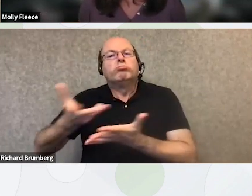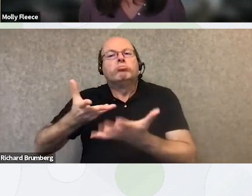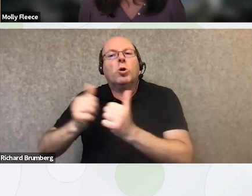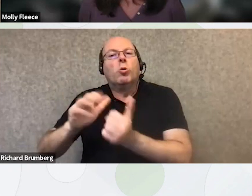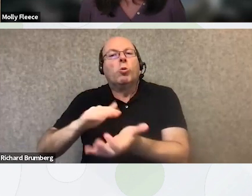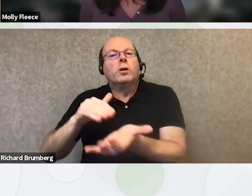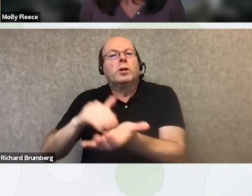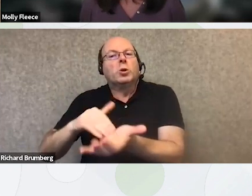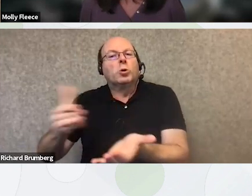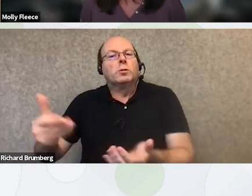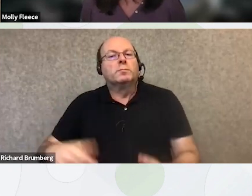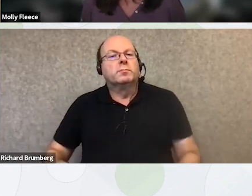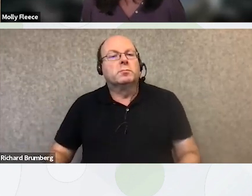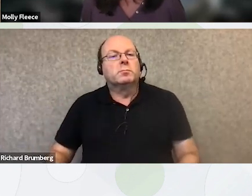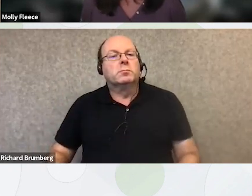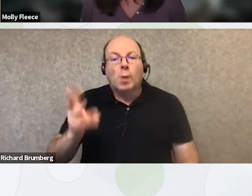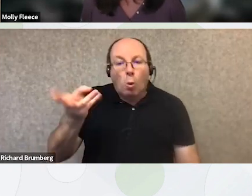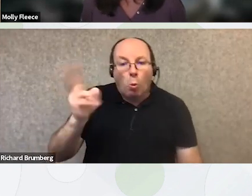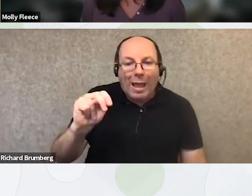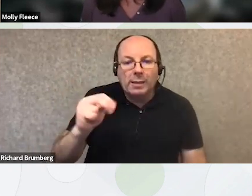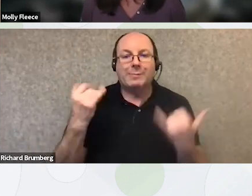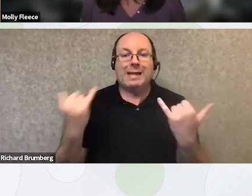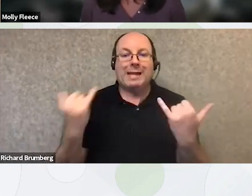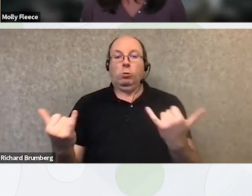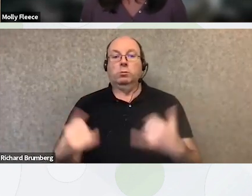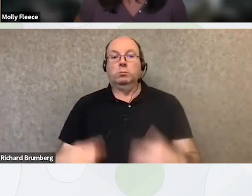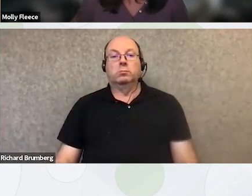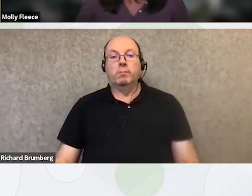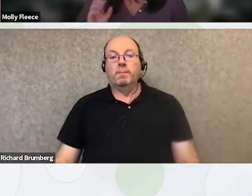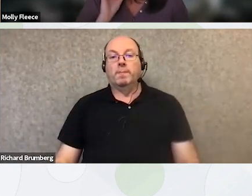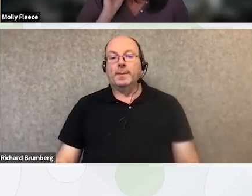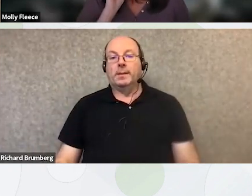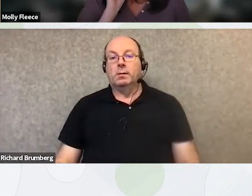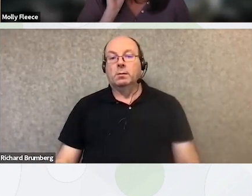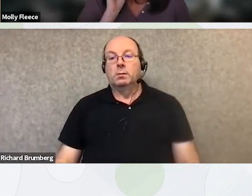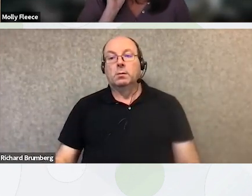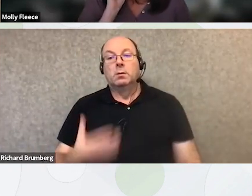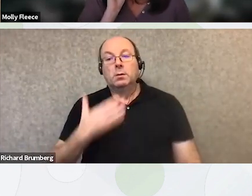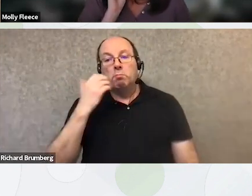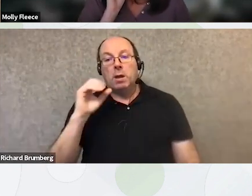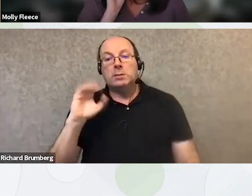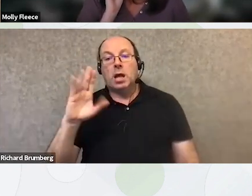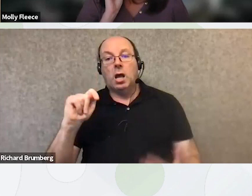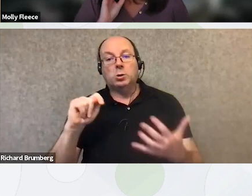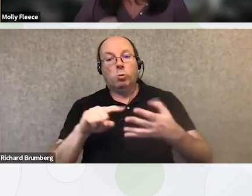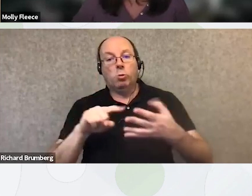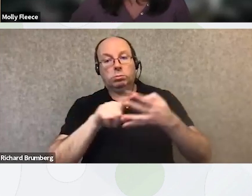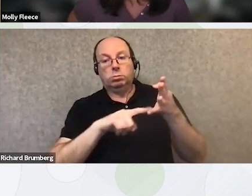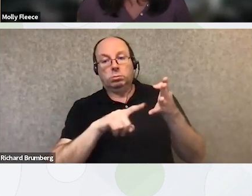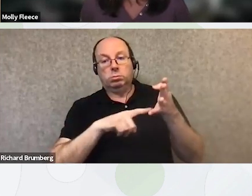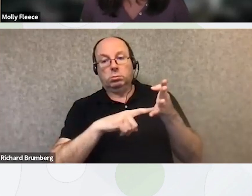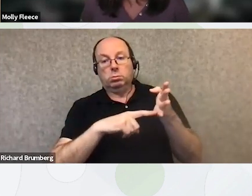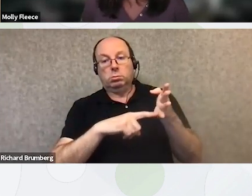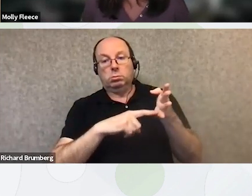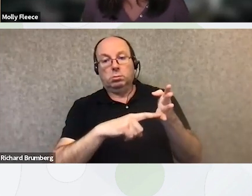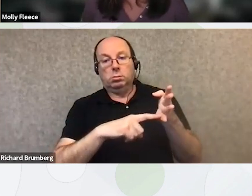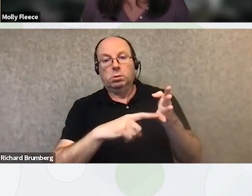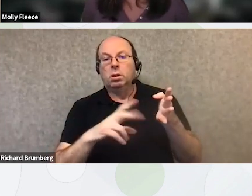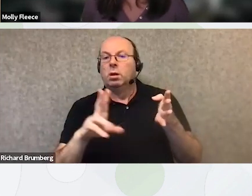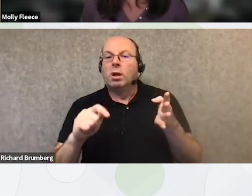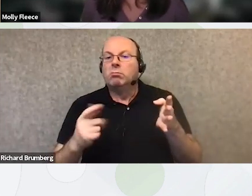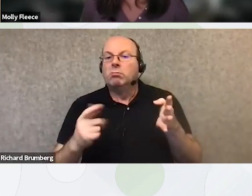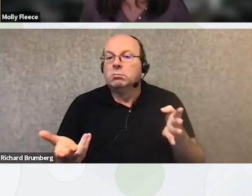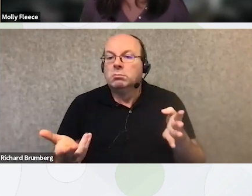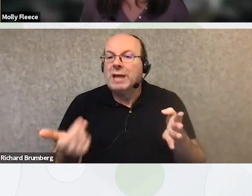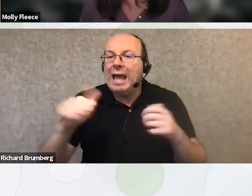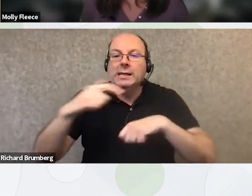of when, now would be great. So ideally by the end of October, but you can truly receive this vaccine so long as there